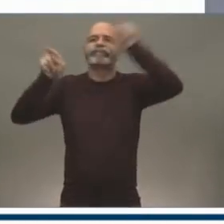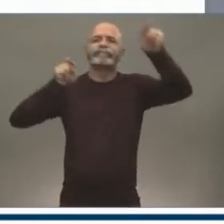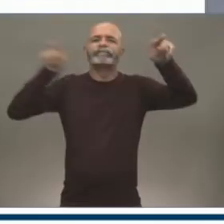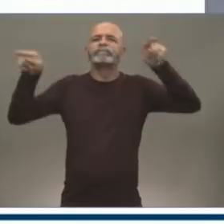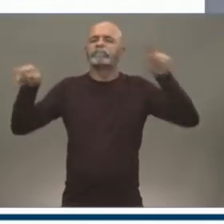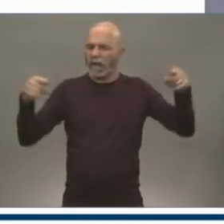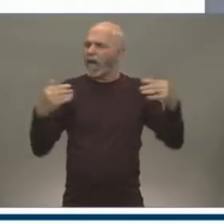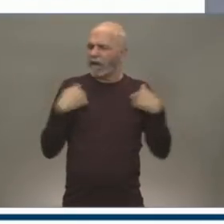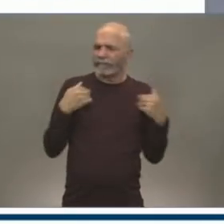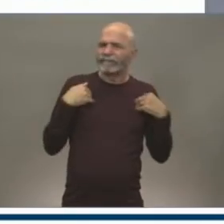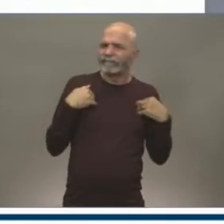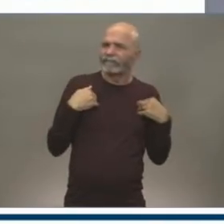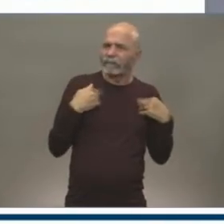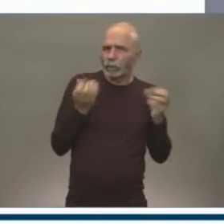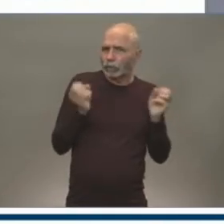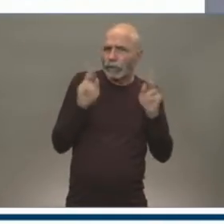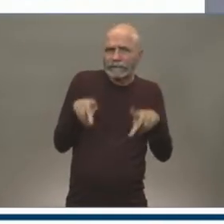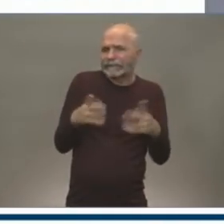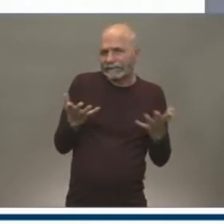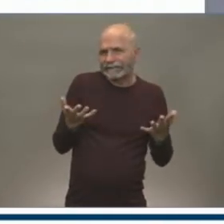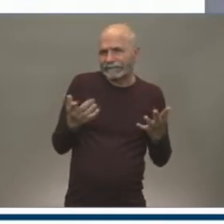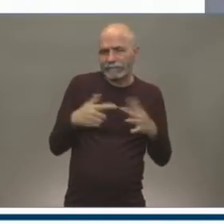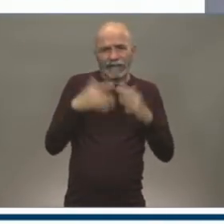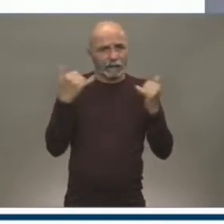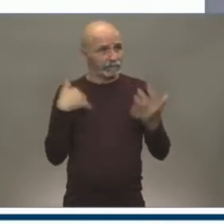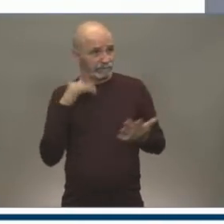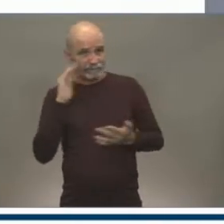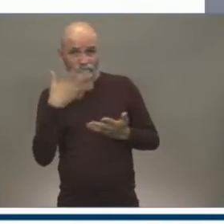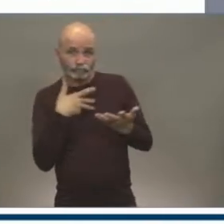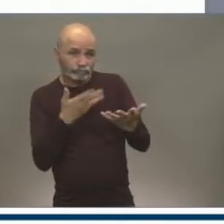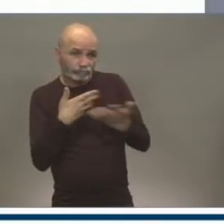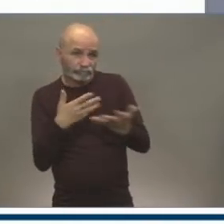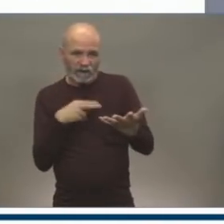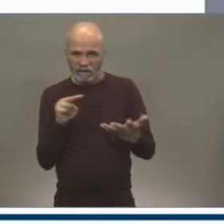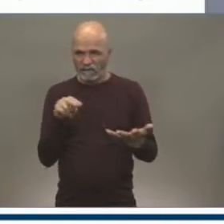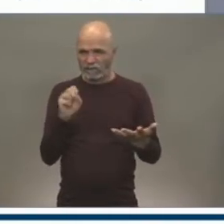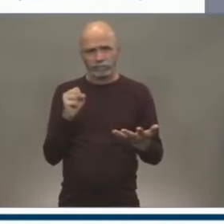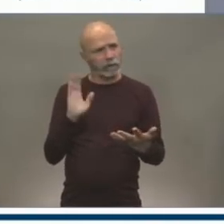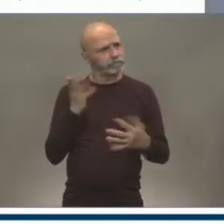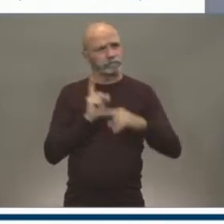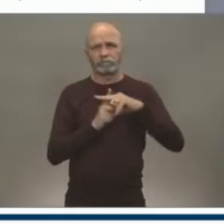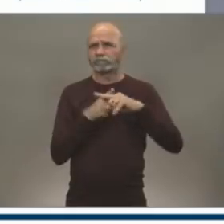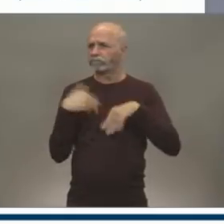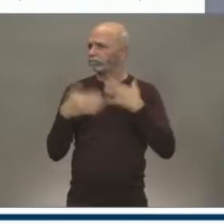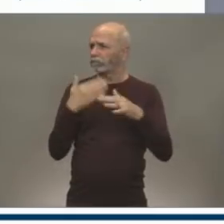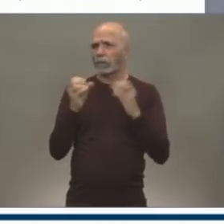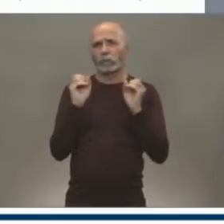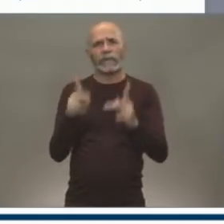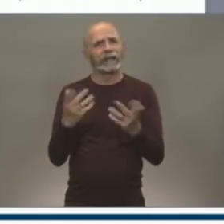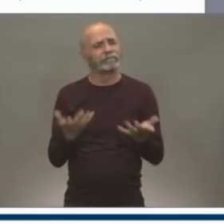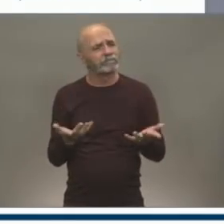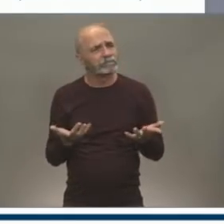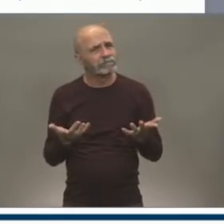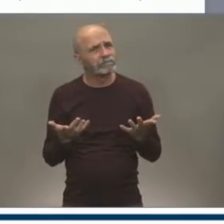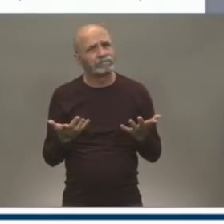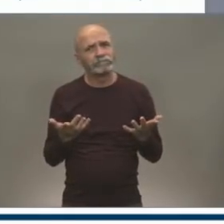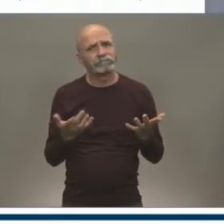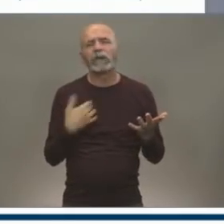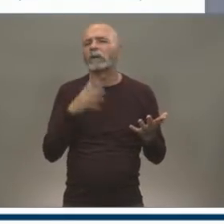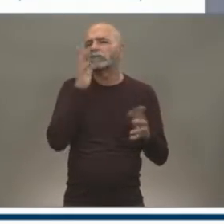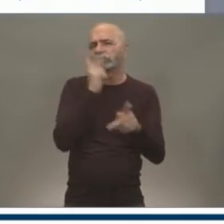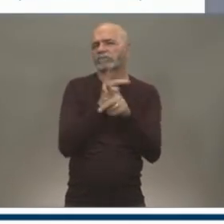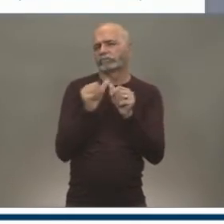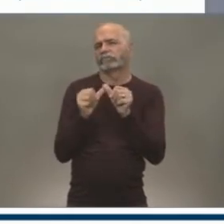communicating directly with Nova Scotians, and this has been an effective way to work with them. And we'll continue to do that as